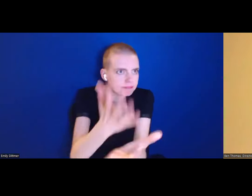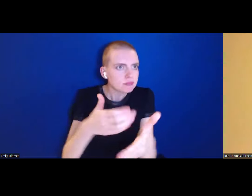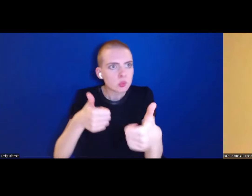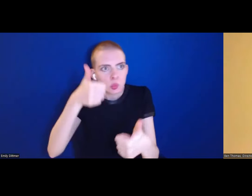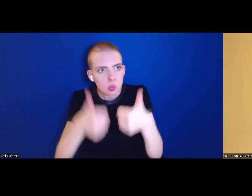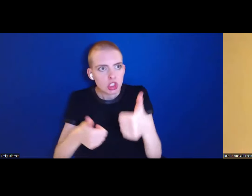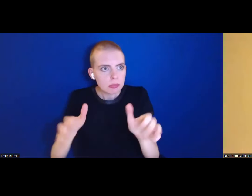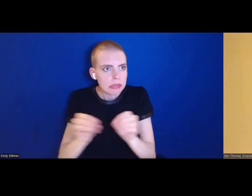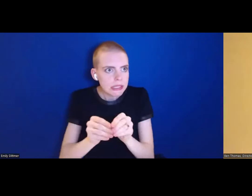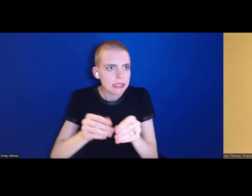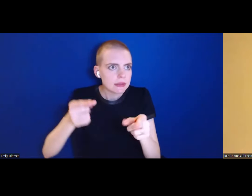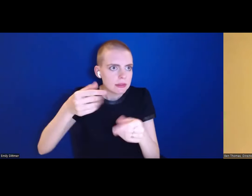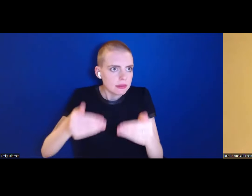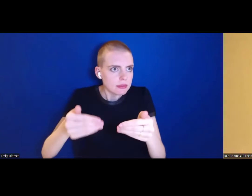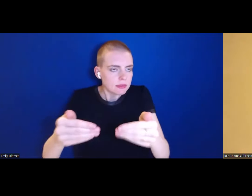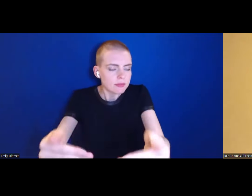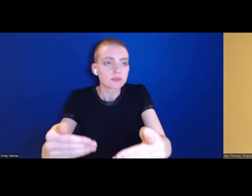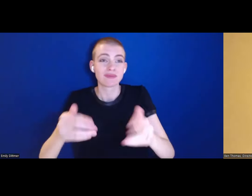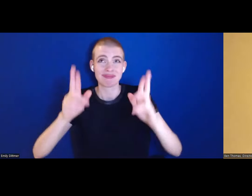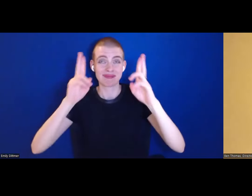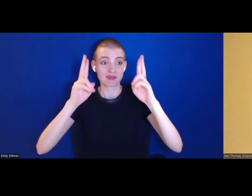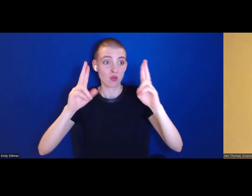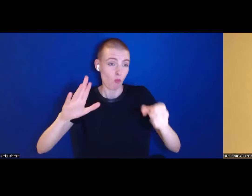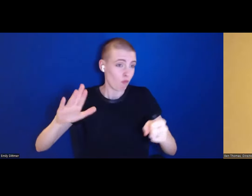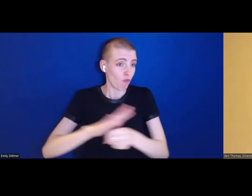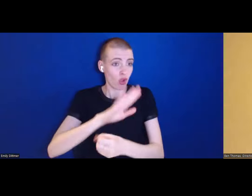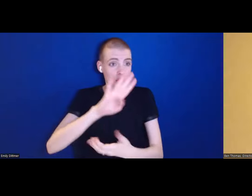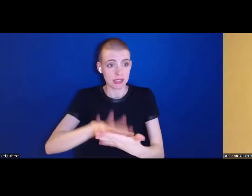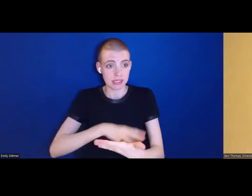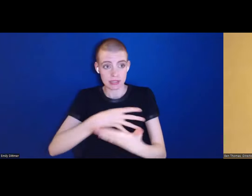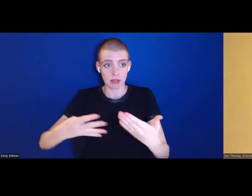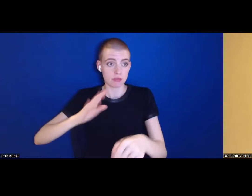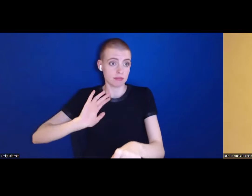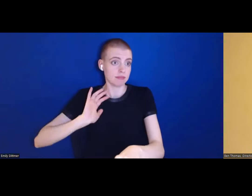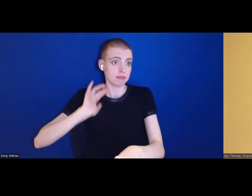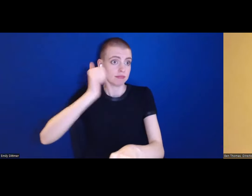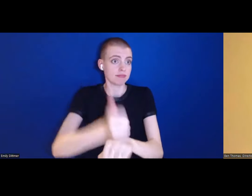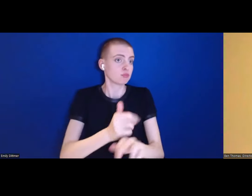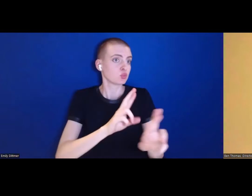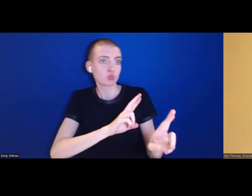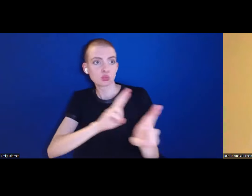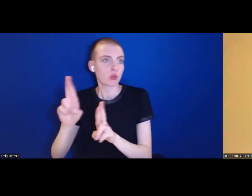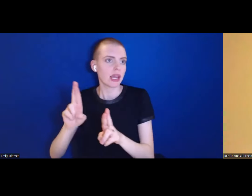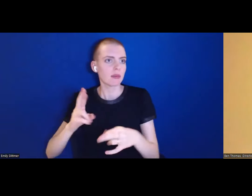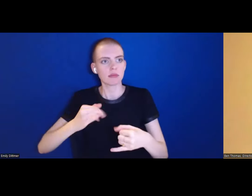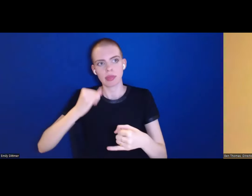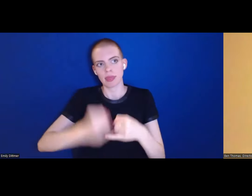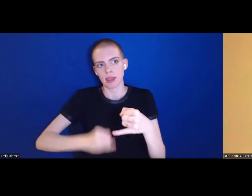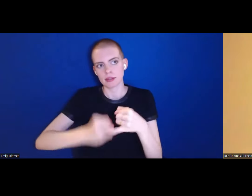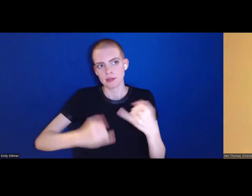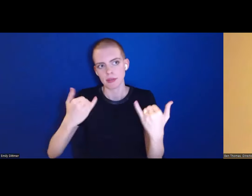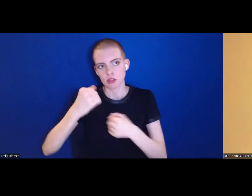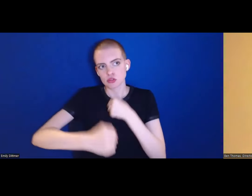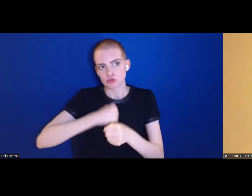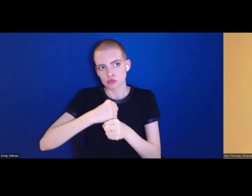And we're hoping that we'll have our whole Archaeology Abridged schedule up and ready by the end of the summer, so that you can just sort of plan